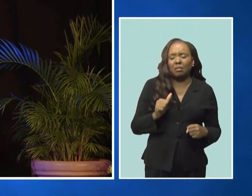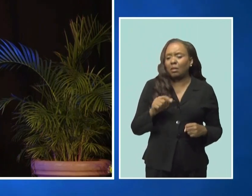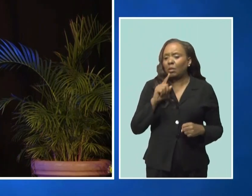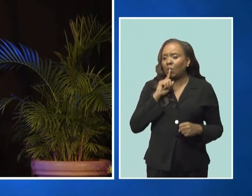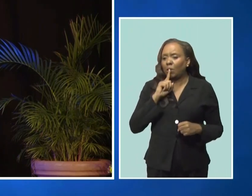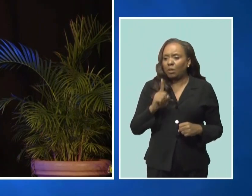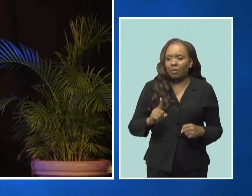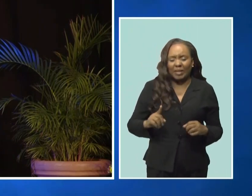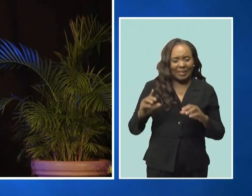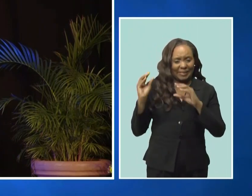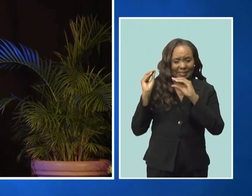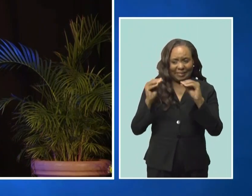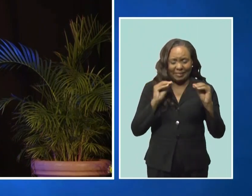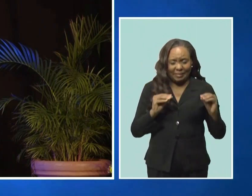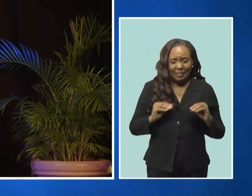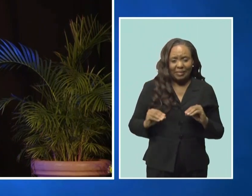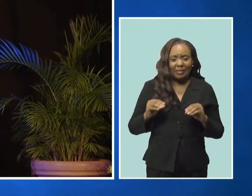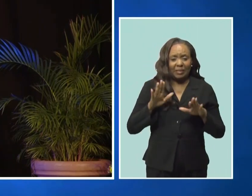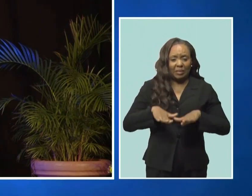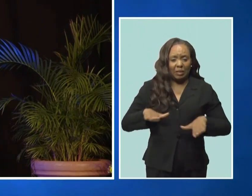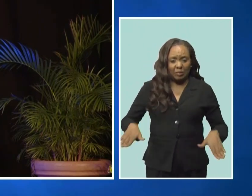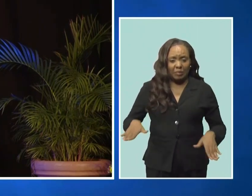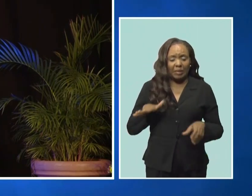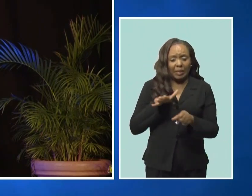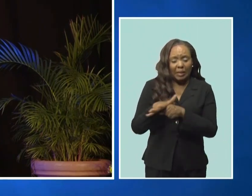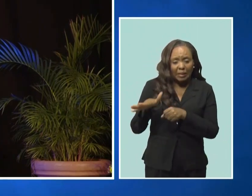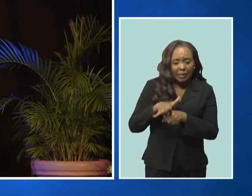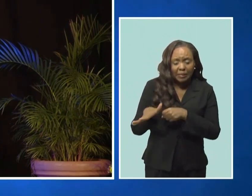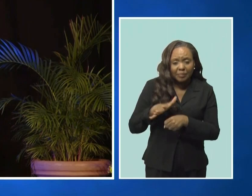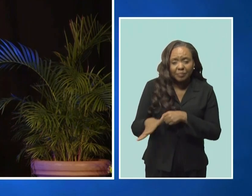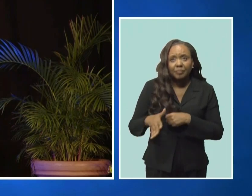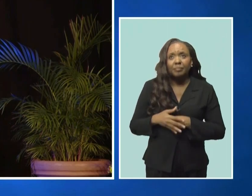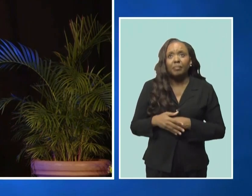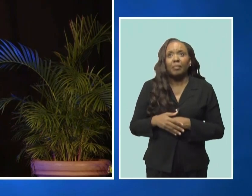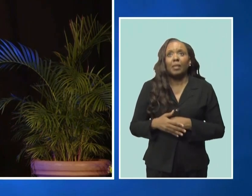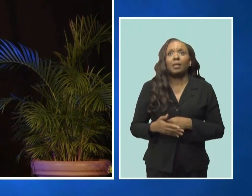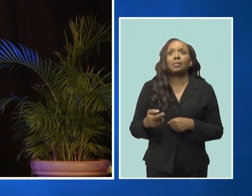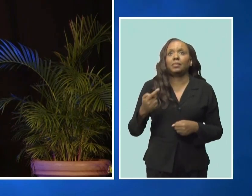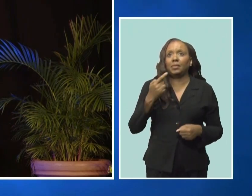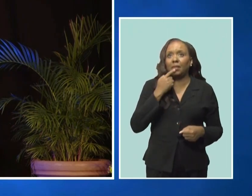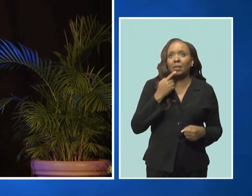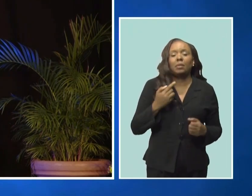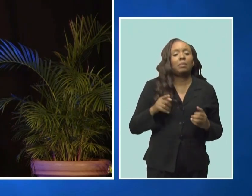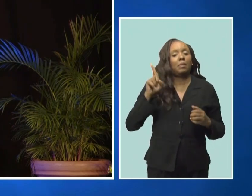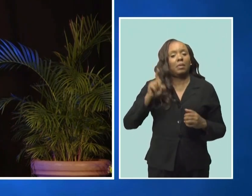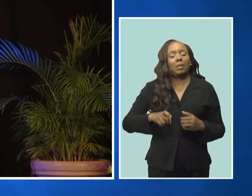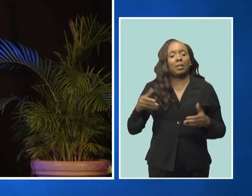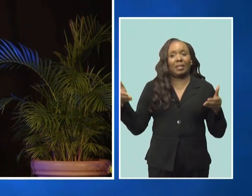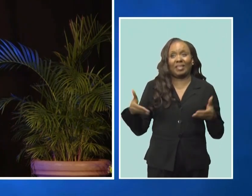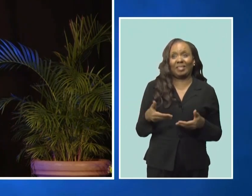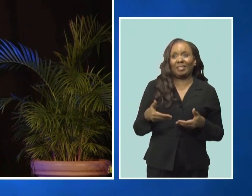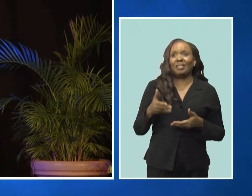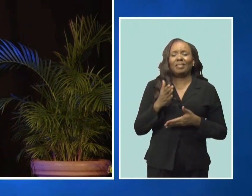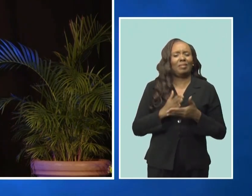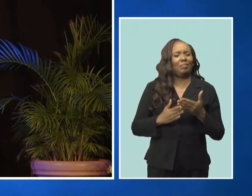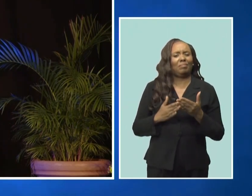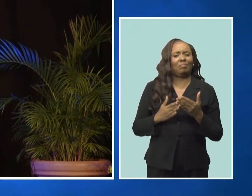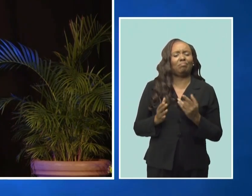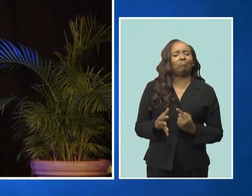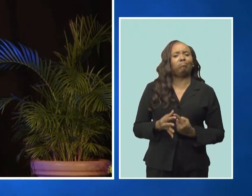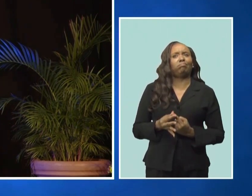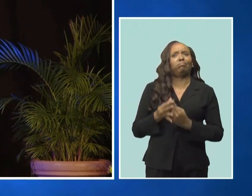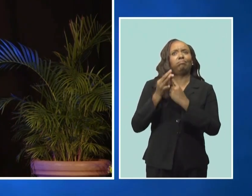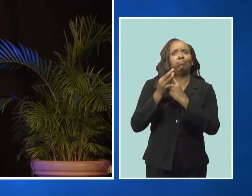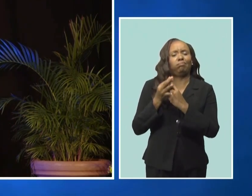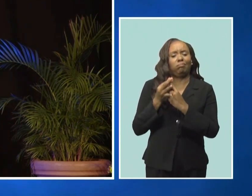being generalists. And they made a plea that we look at introducing some specialist positions at